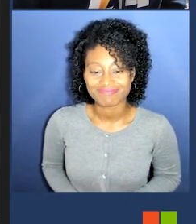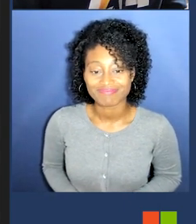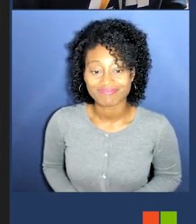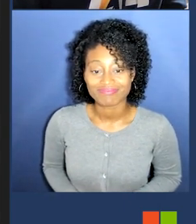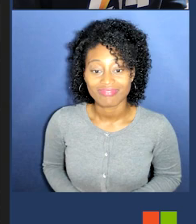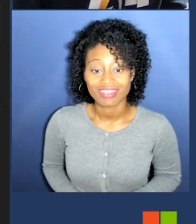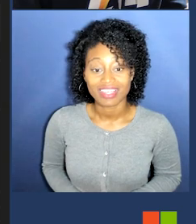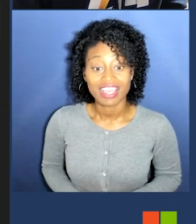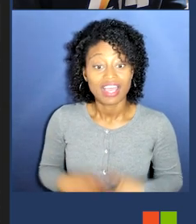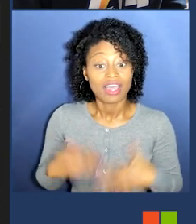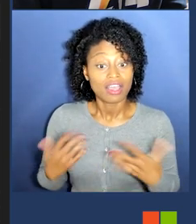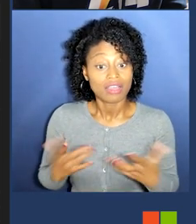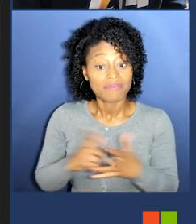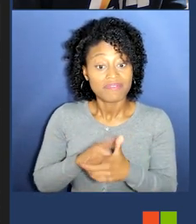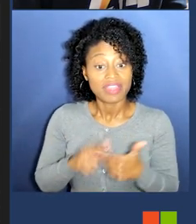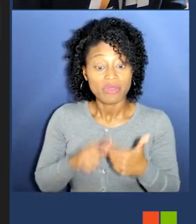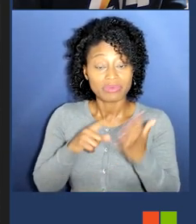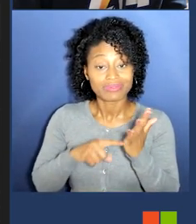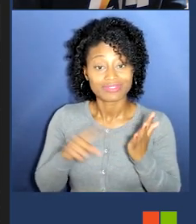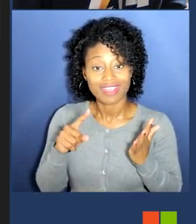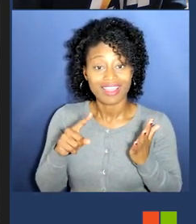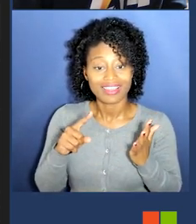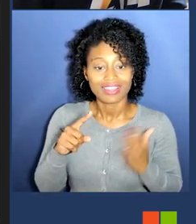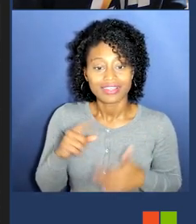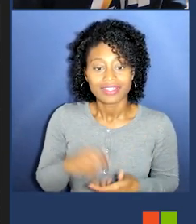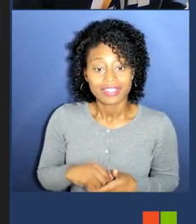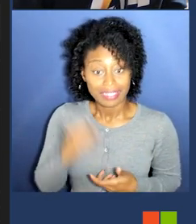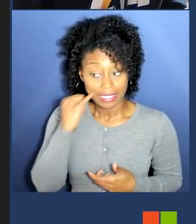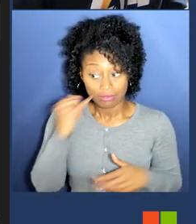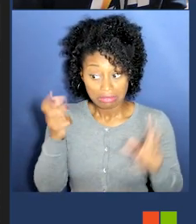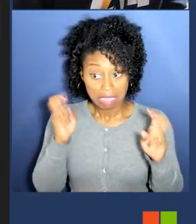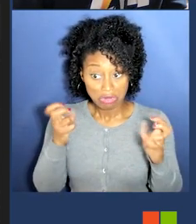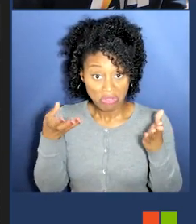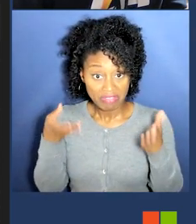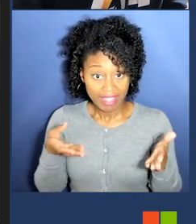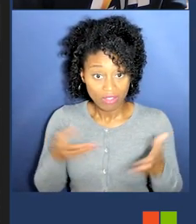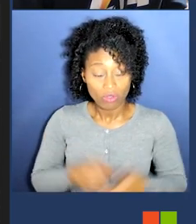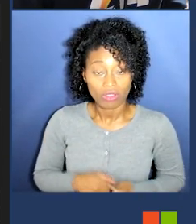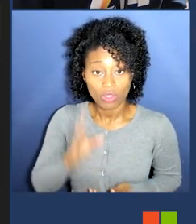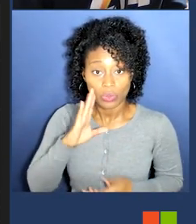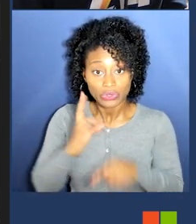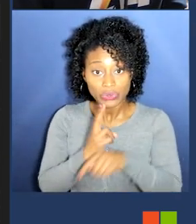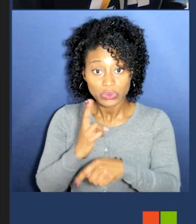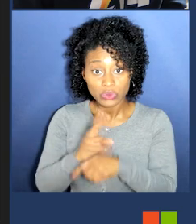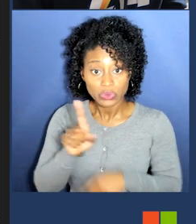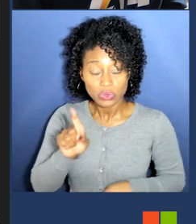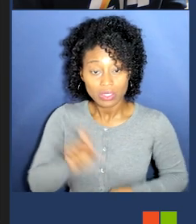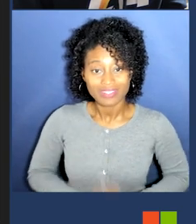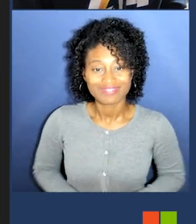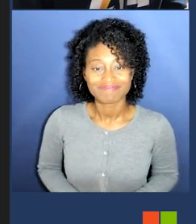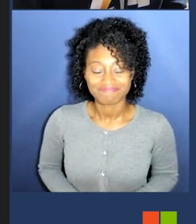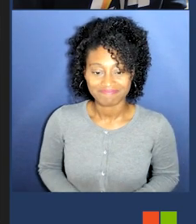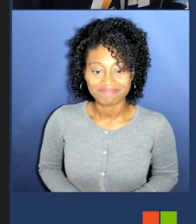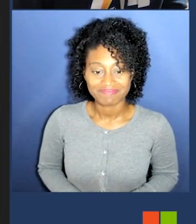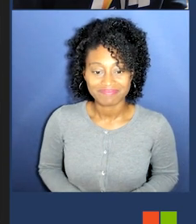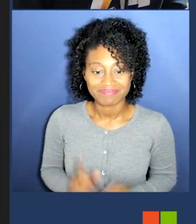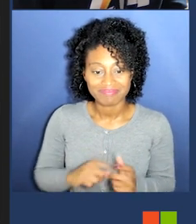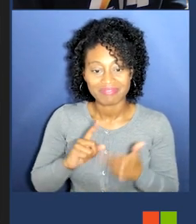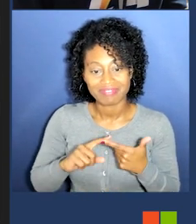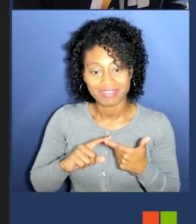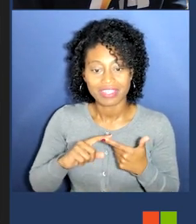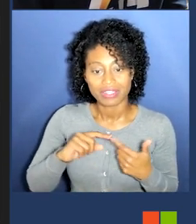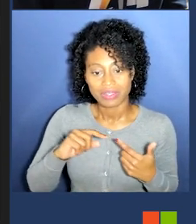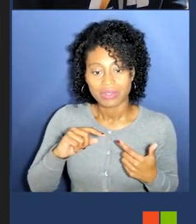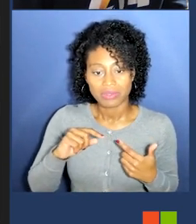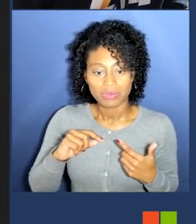Then we just check if there is the title is actually there that we're going to use, and then we generate a